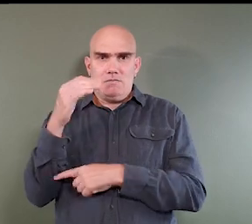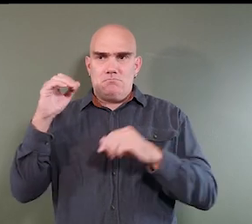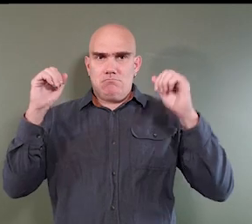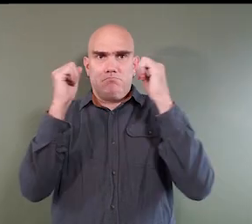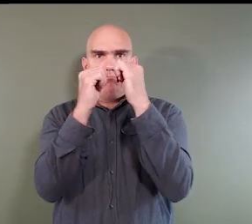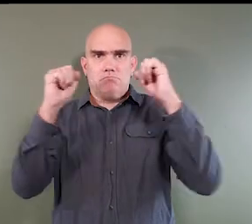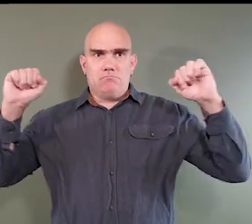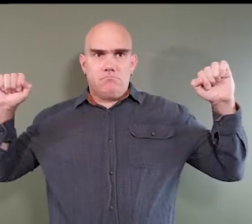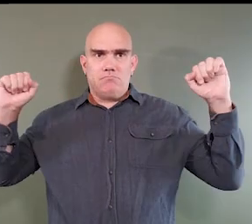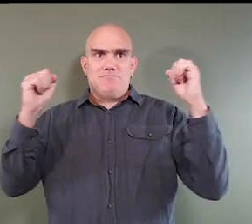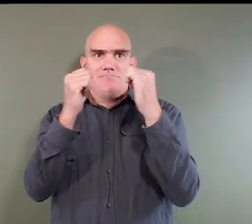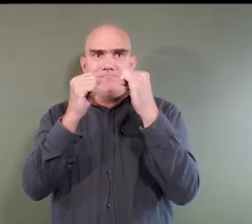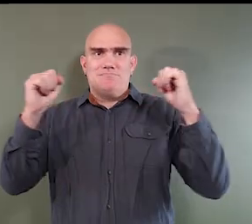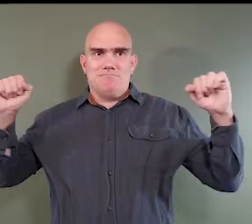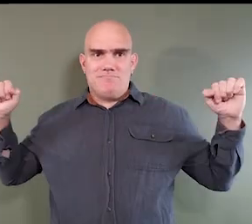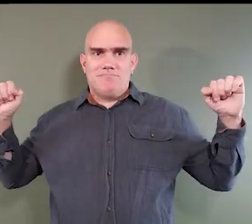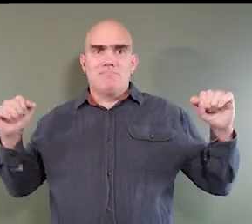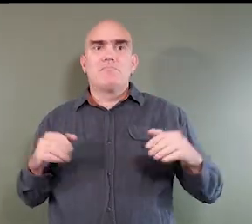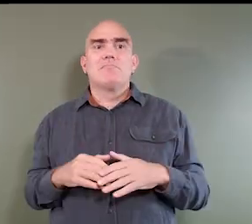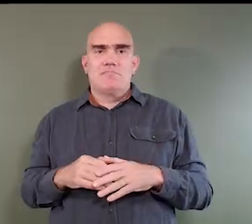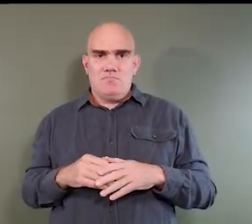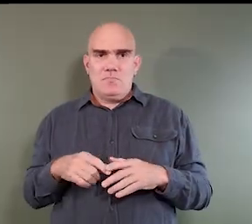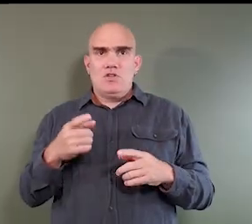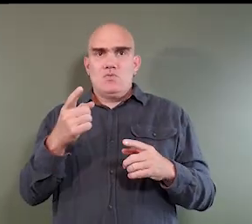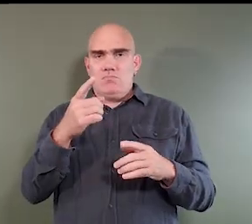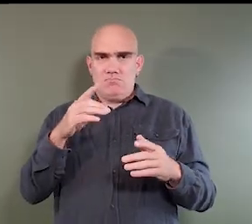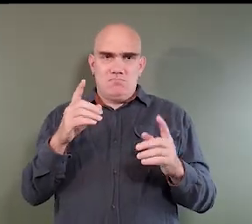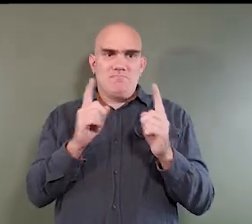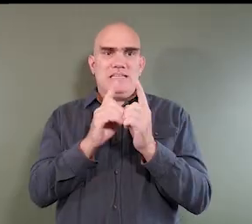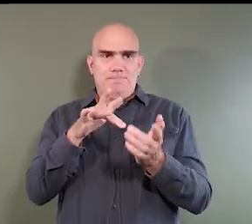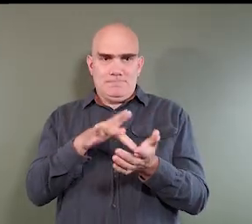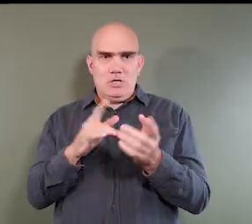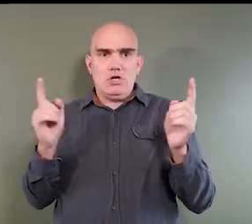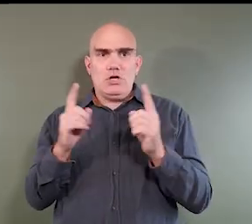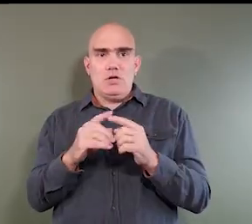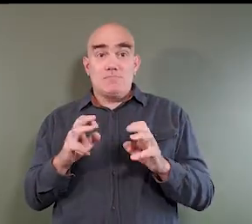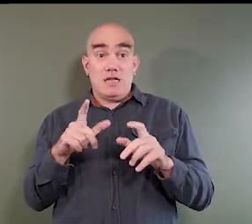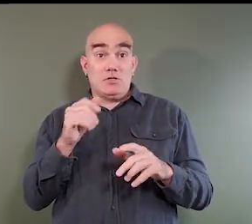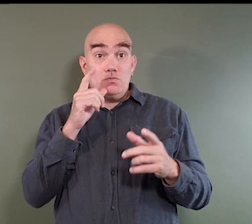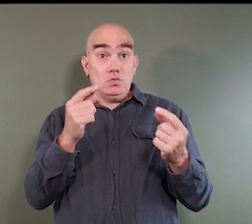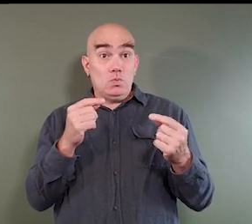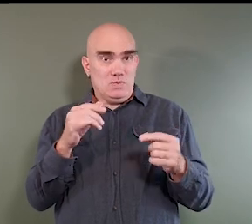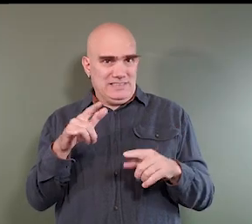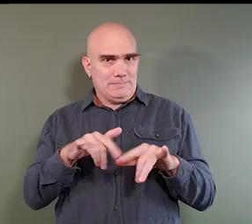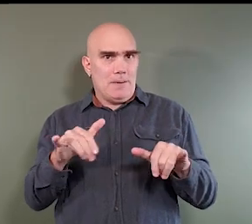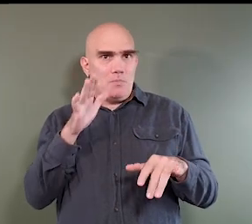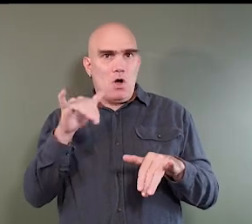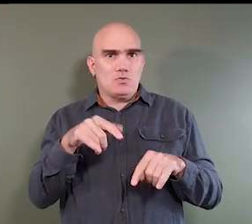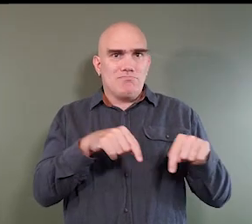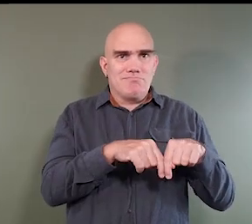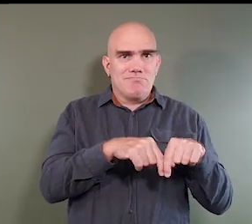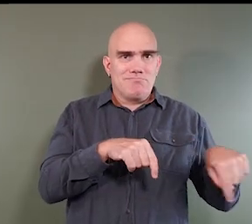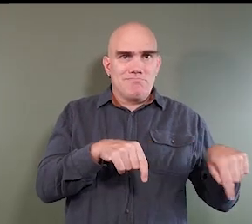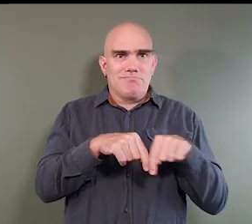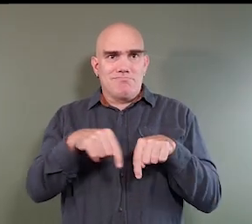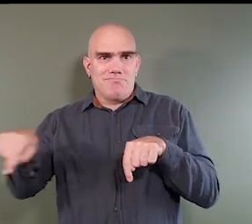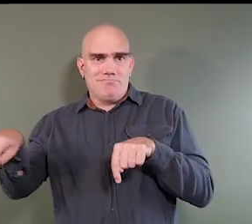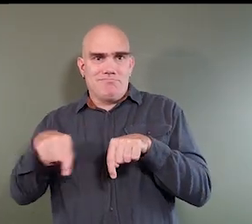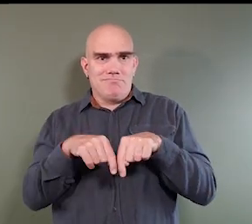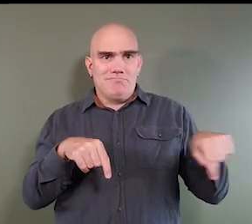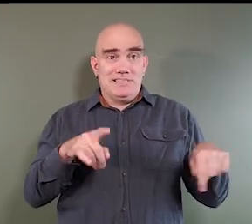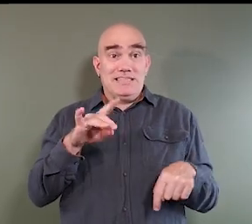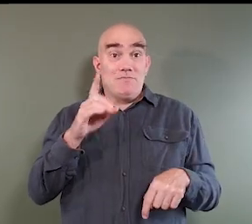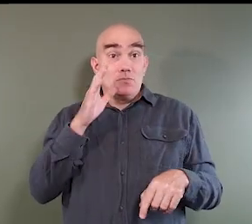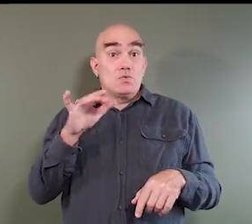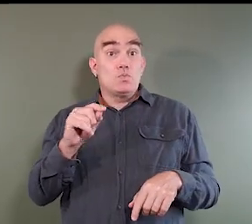about squeezing towards your chest when you come in the middle. As you can see, Marcela is going to be stepping side to side. David's going to try to do the